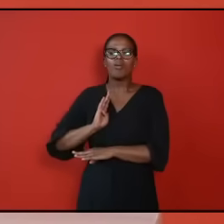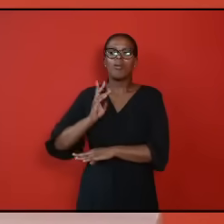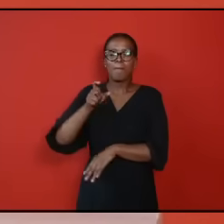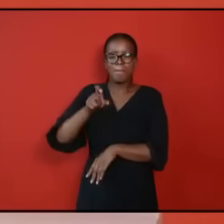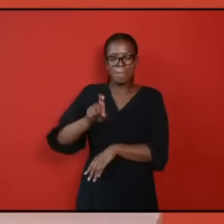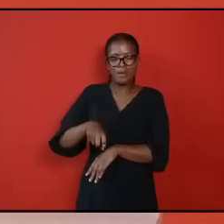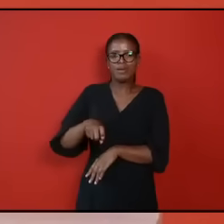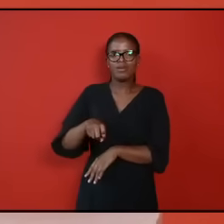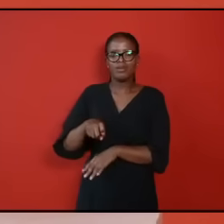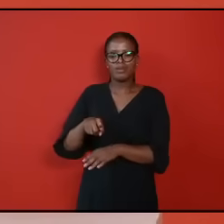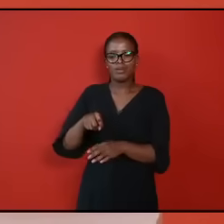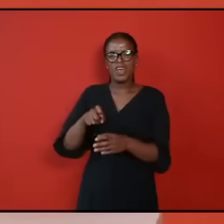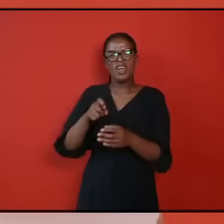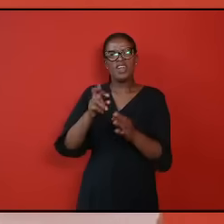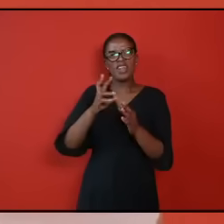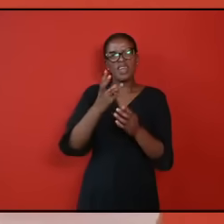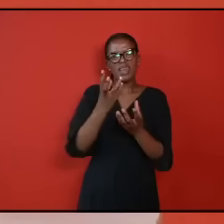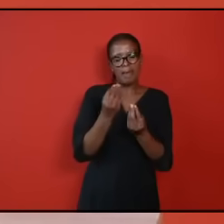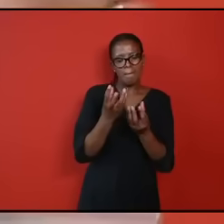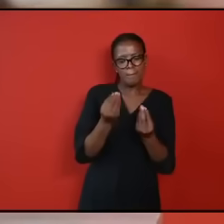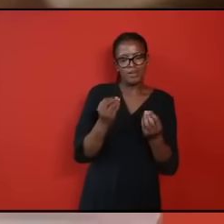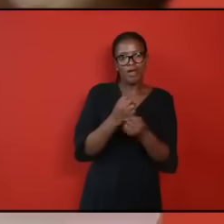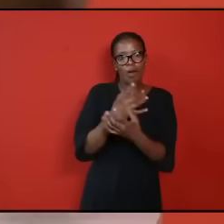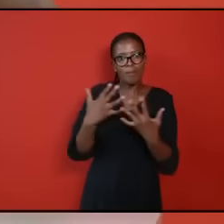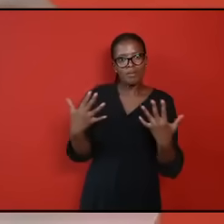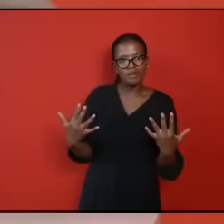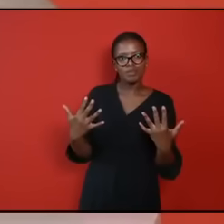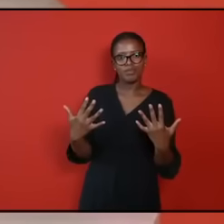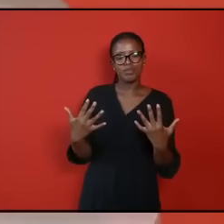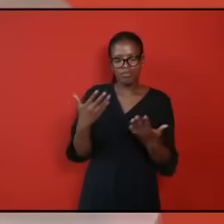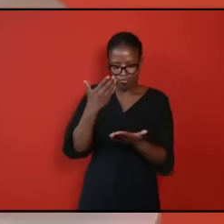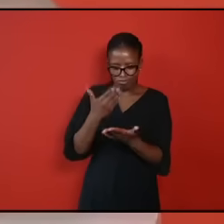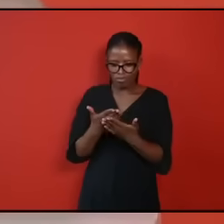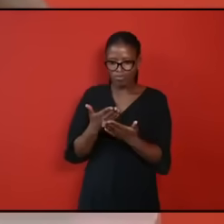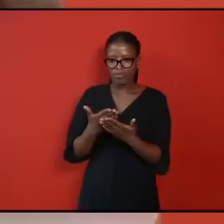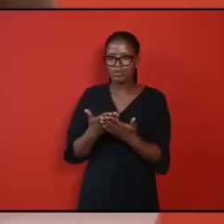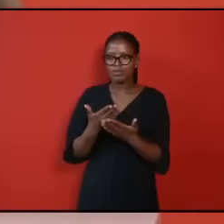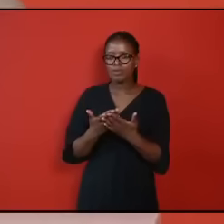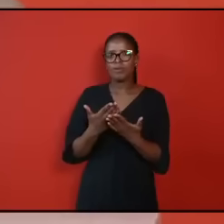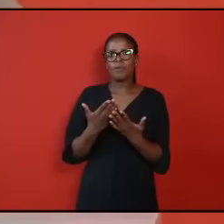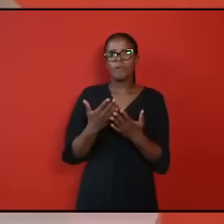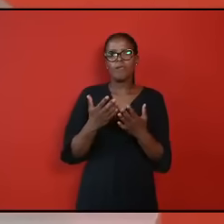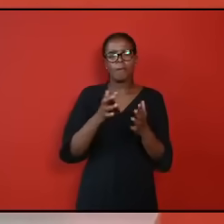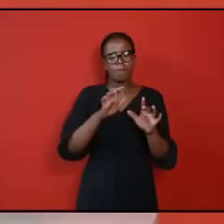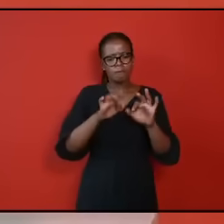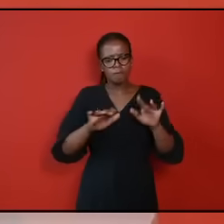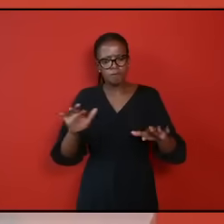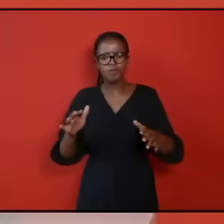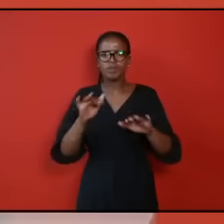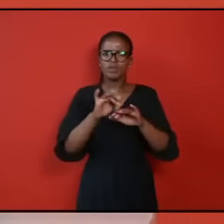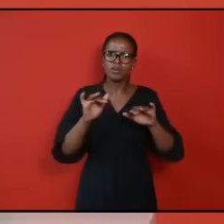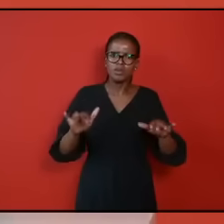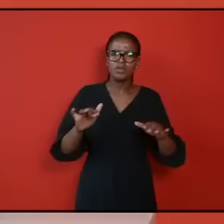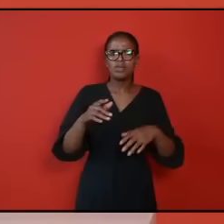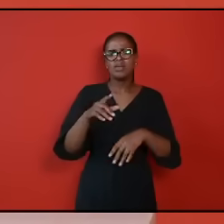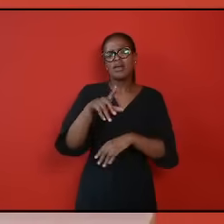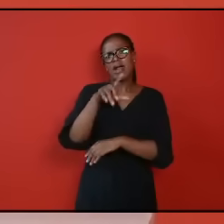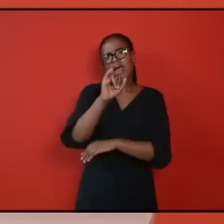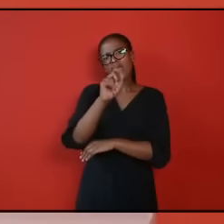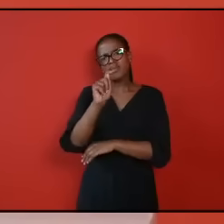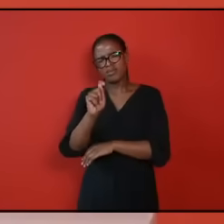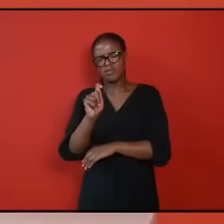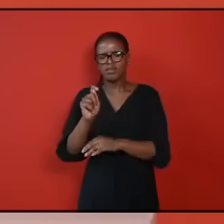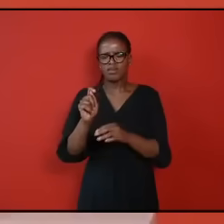unverified results. Then you can bring in those auditors and all of that, people who know the IT system to